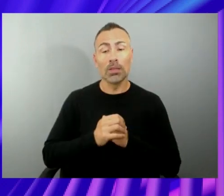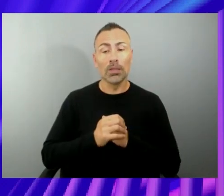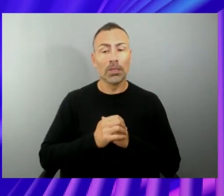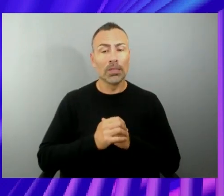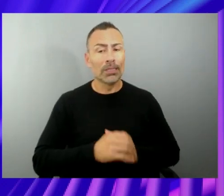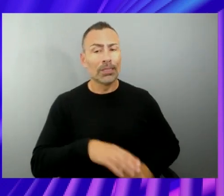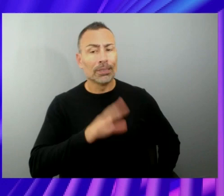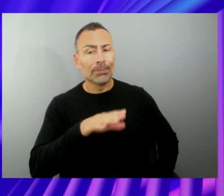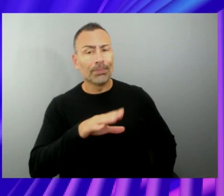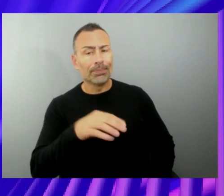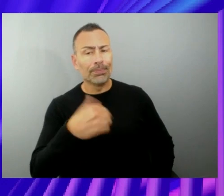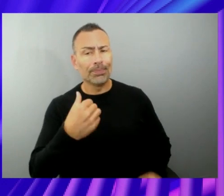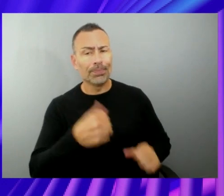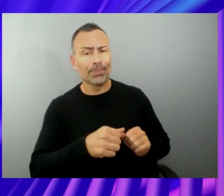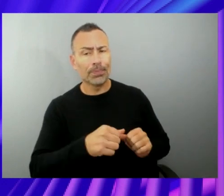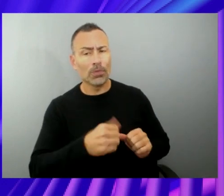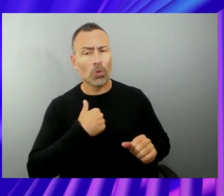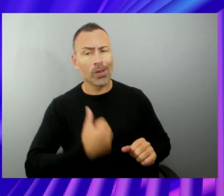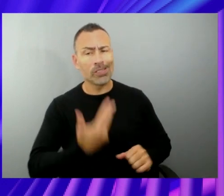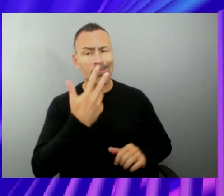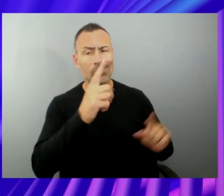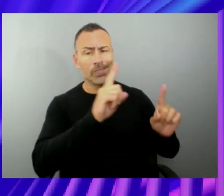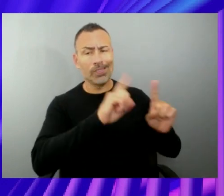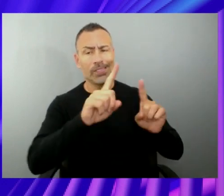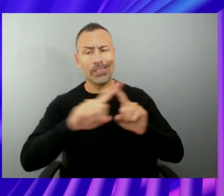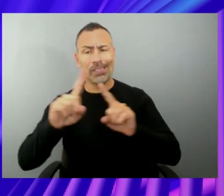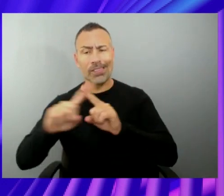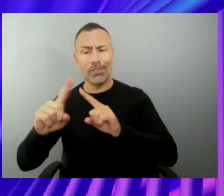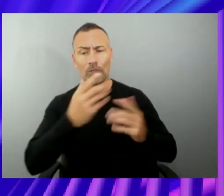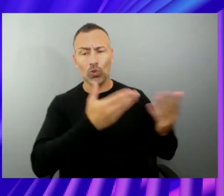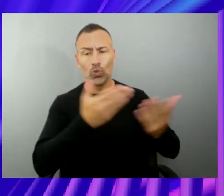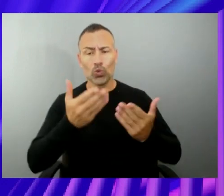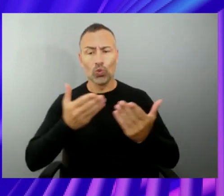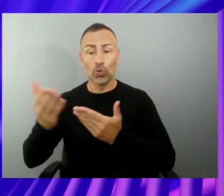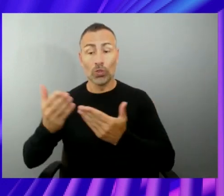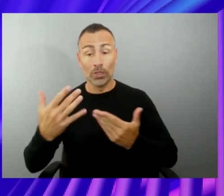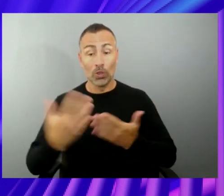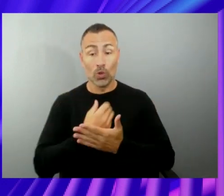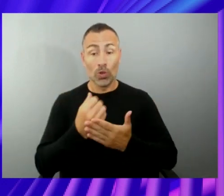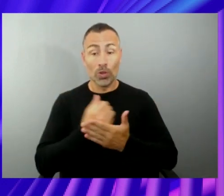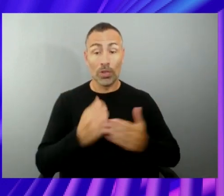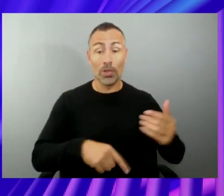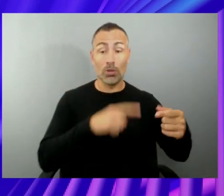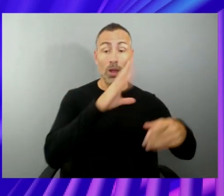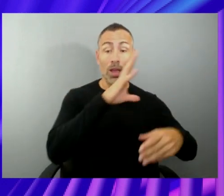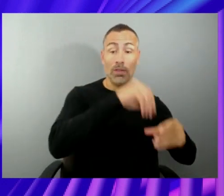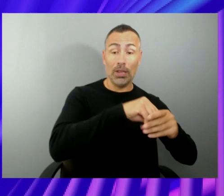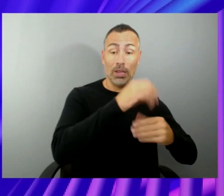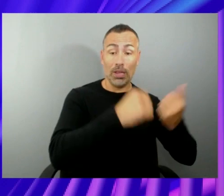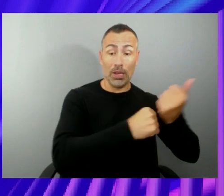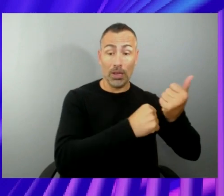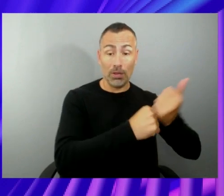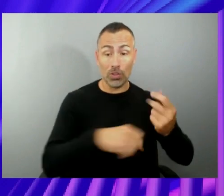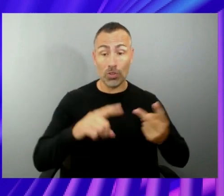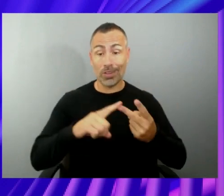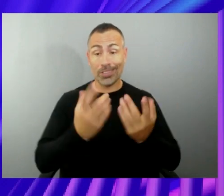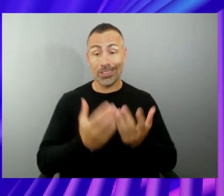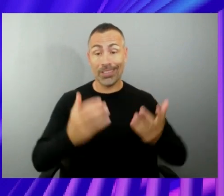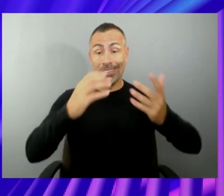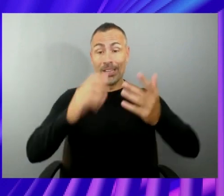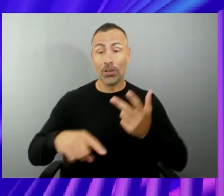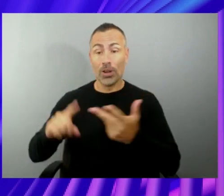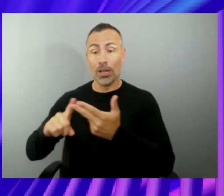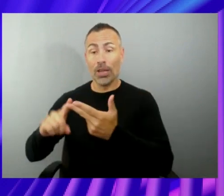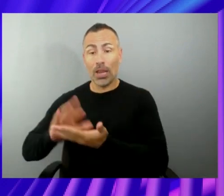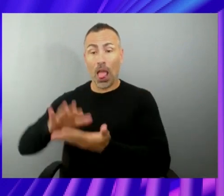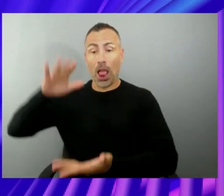different types of services really that can be utilized within AWS. You have infrastructure, container, and then abstracted. And depending